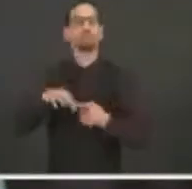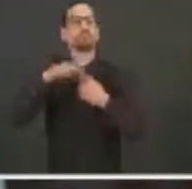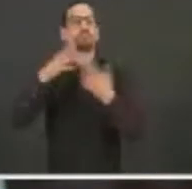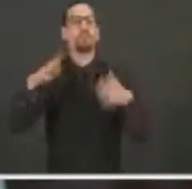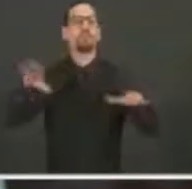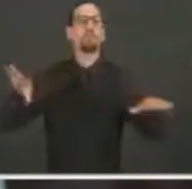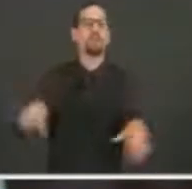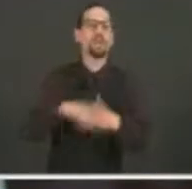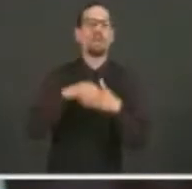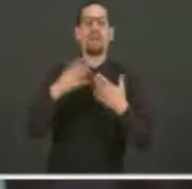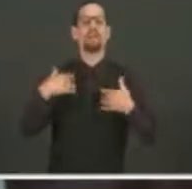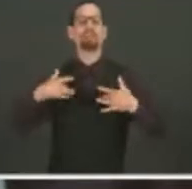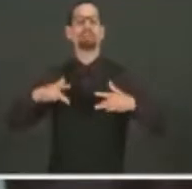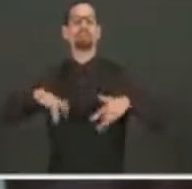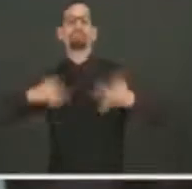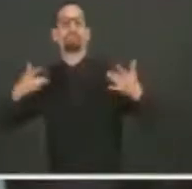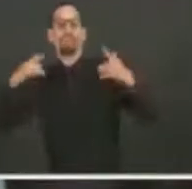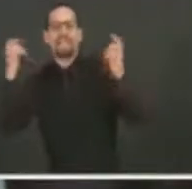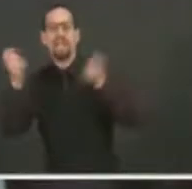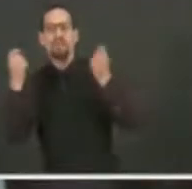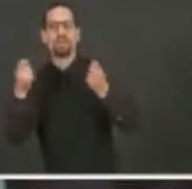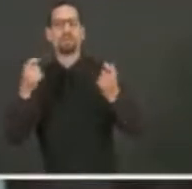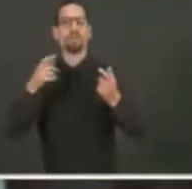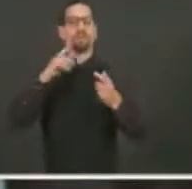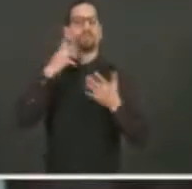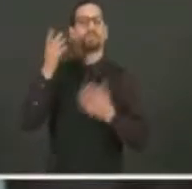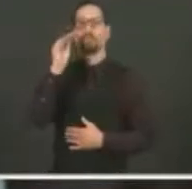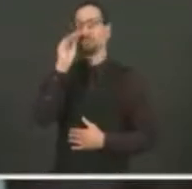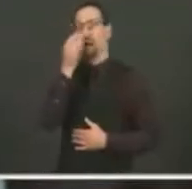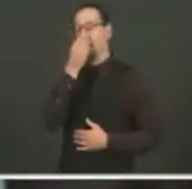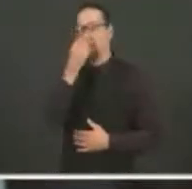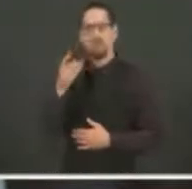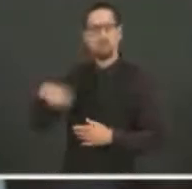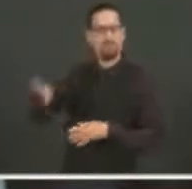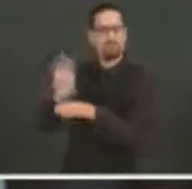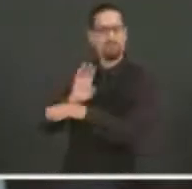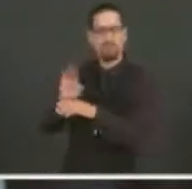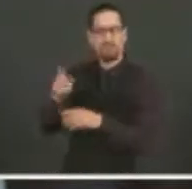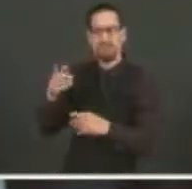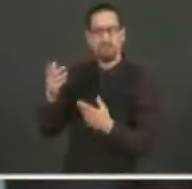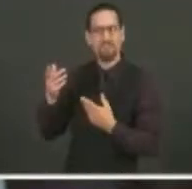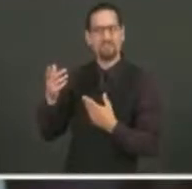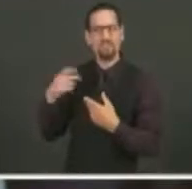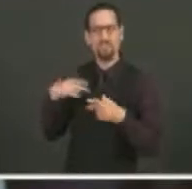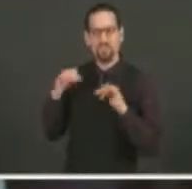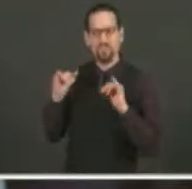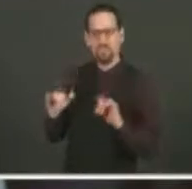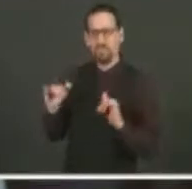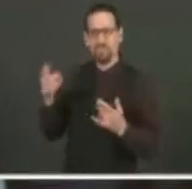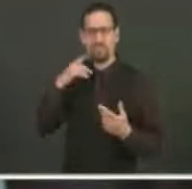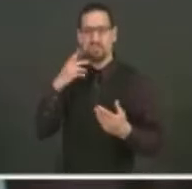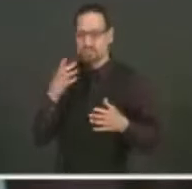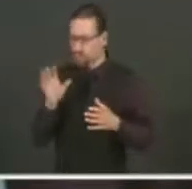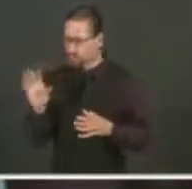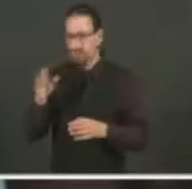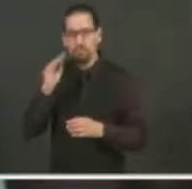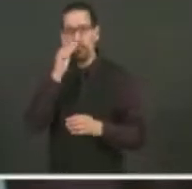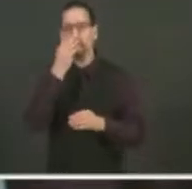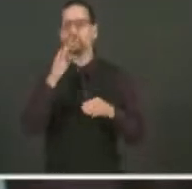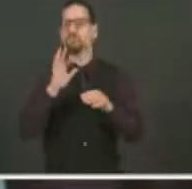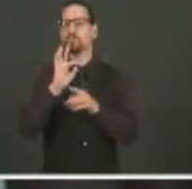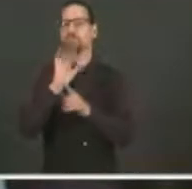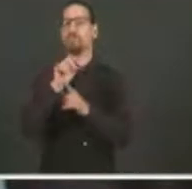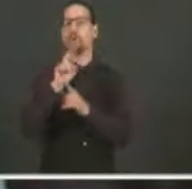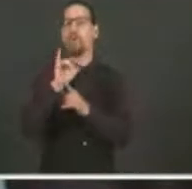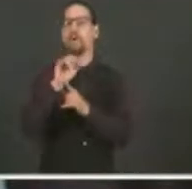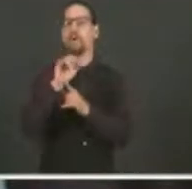our economy. I was in the flower shop this morning. A woman said they've already lost 17 weddings, which is heartbreaking.